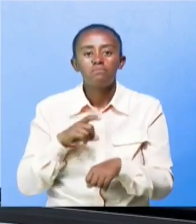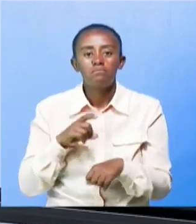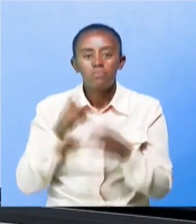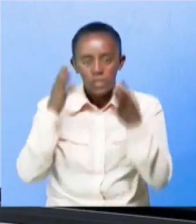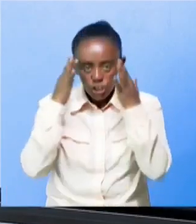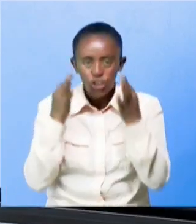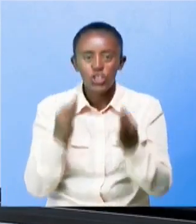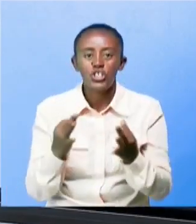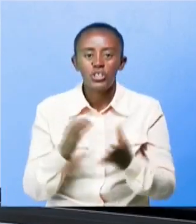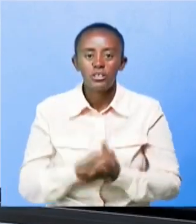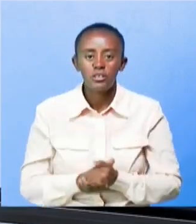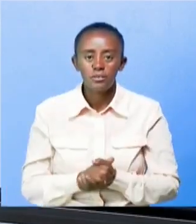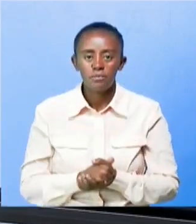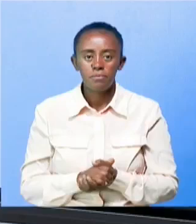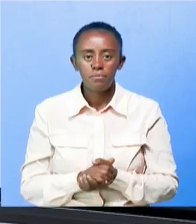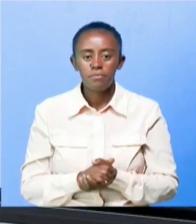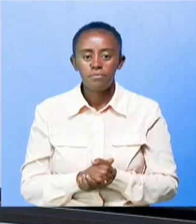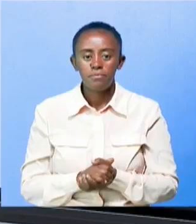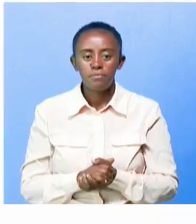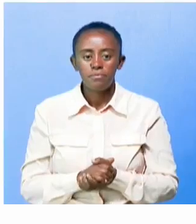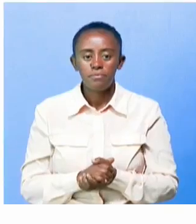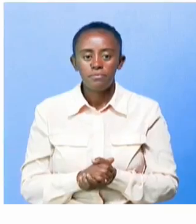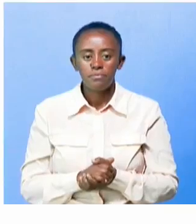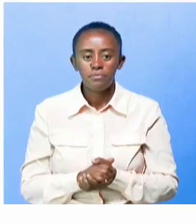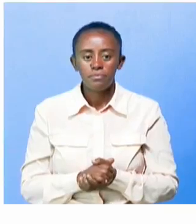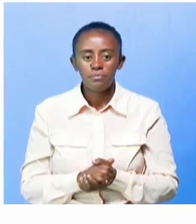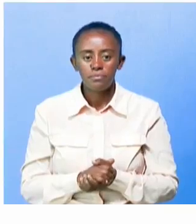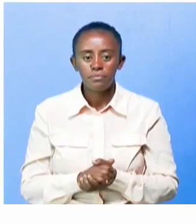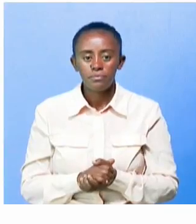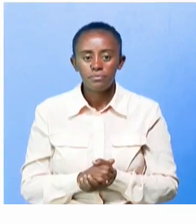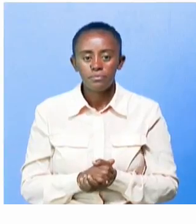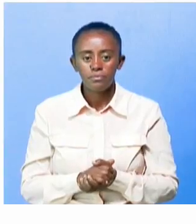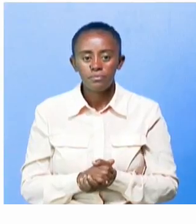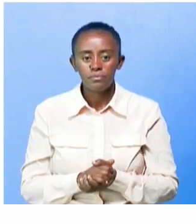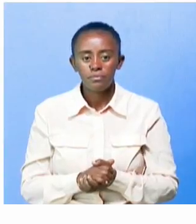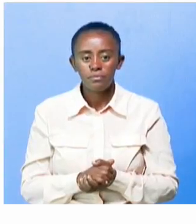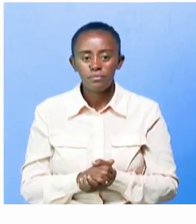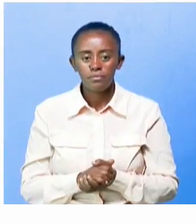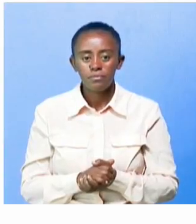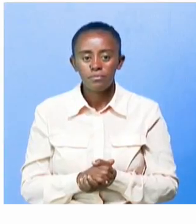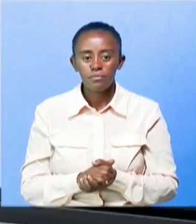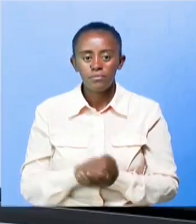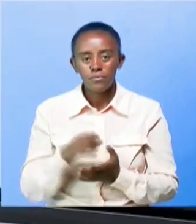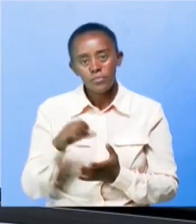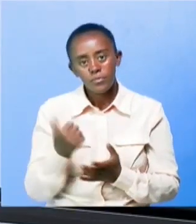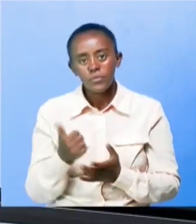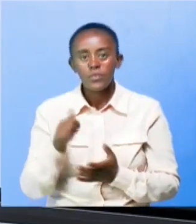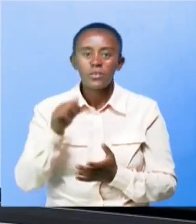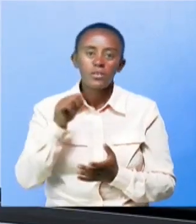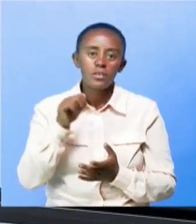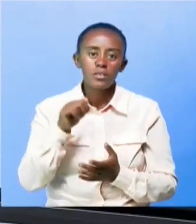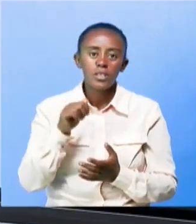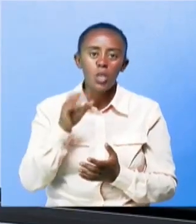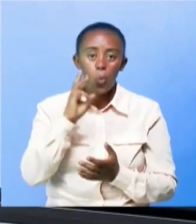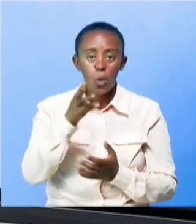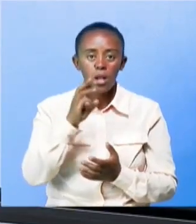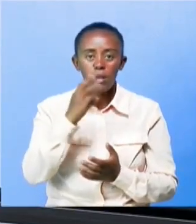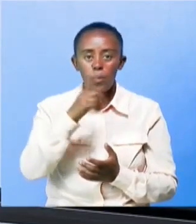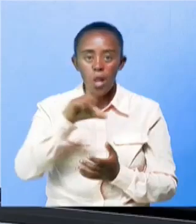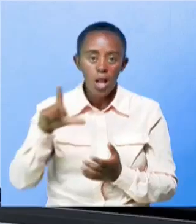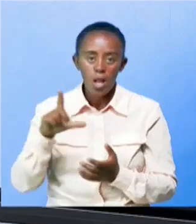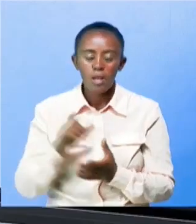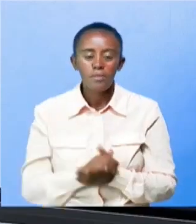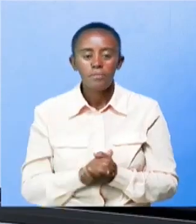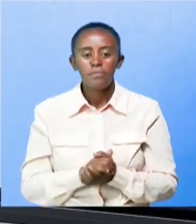decisions. Okay, what about another way we can use will, the modal verb